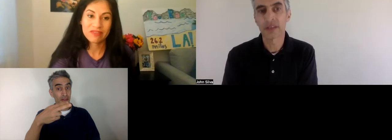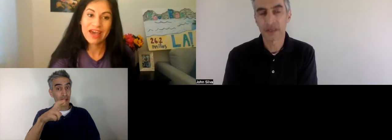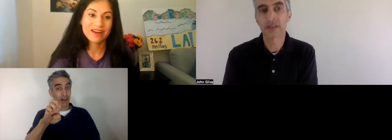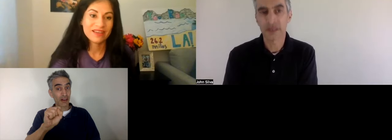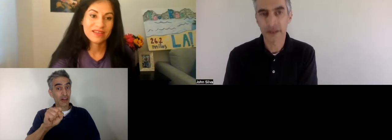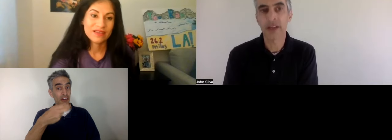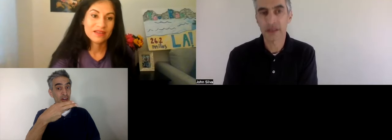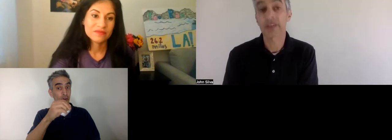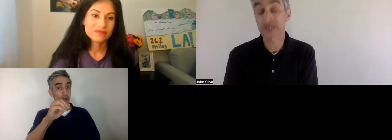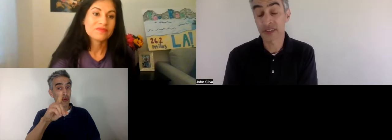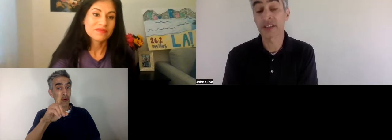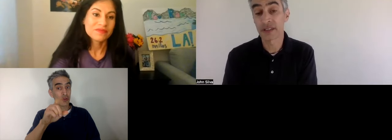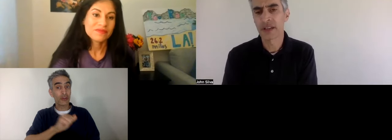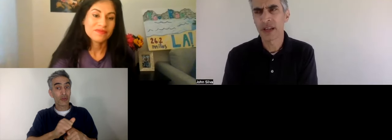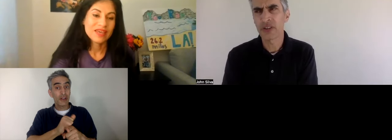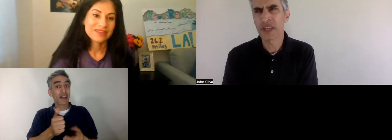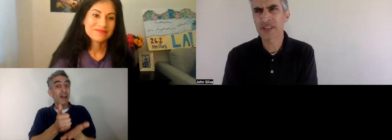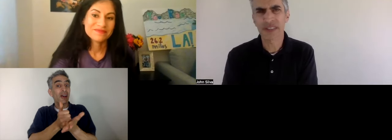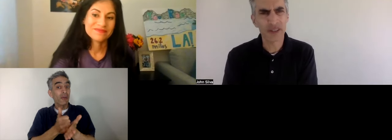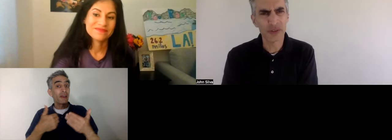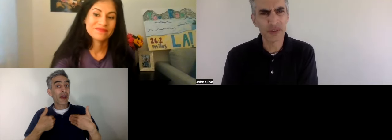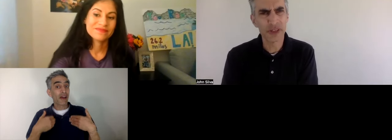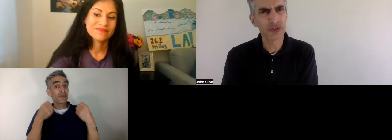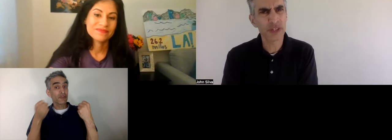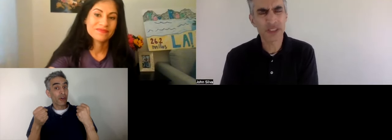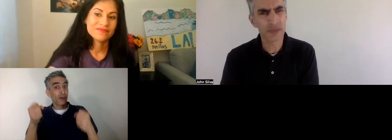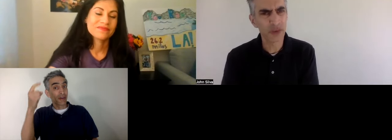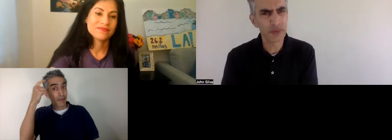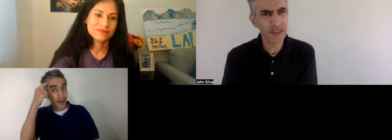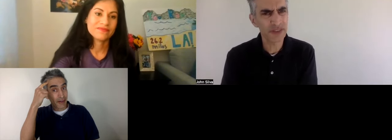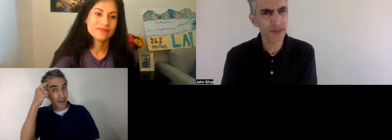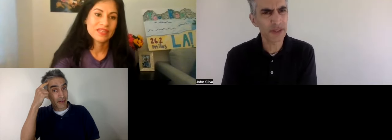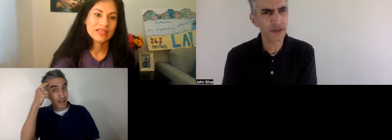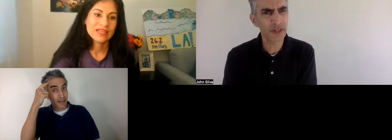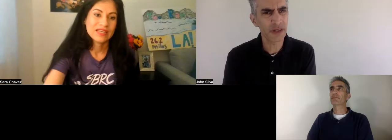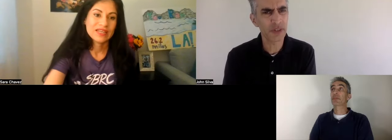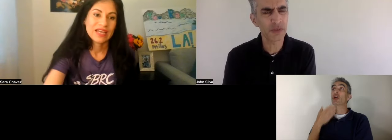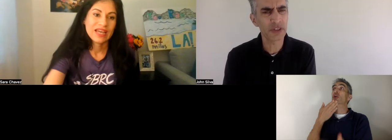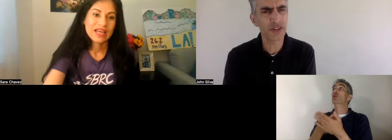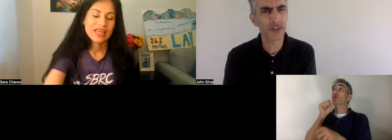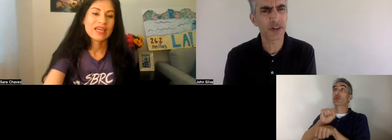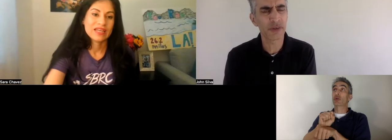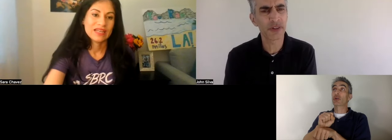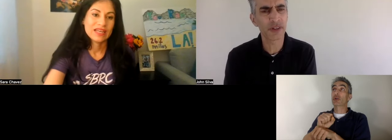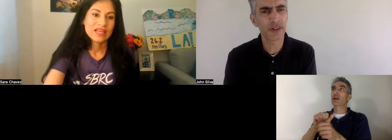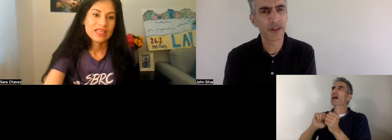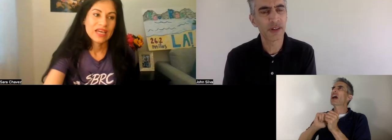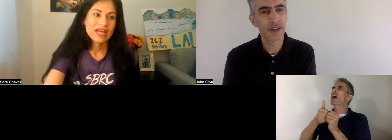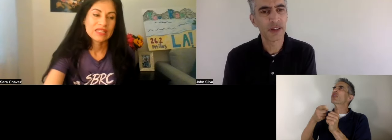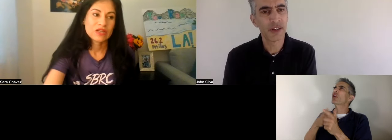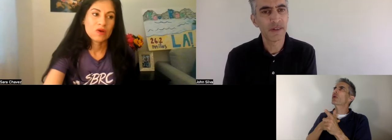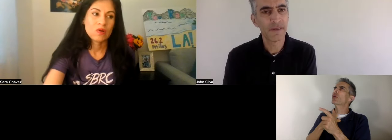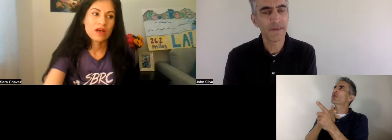me for that. Yeah, that's good. And you mentioned hill training. You did some hill repeats or something, hill training. What did you do there?